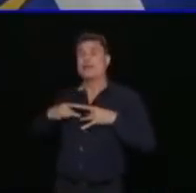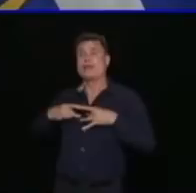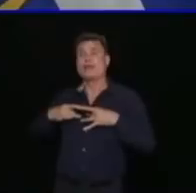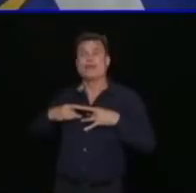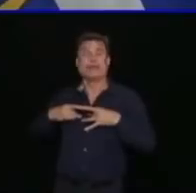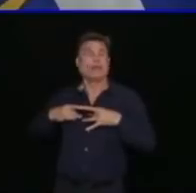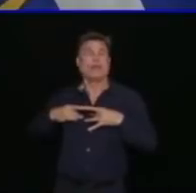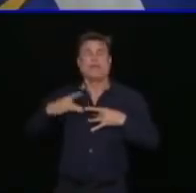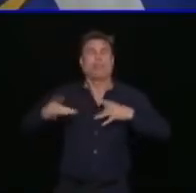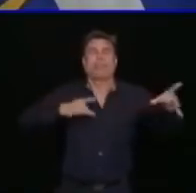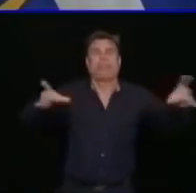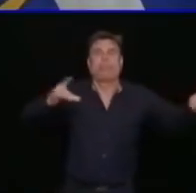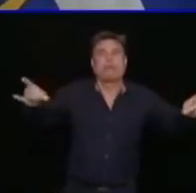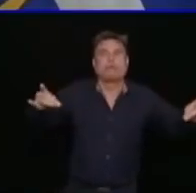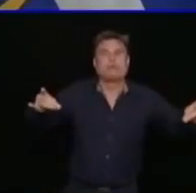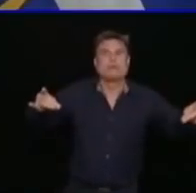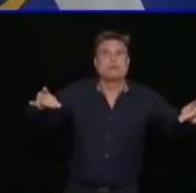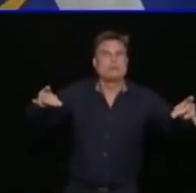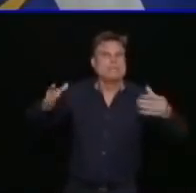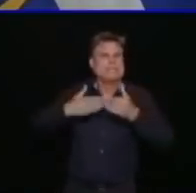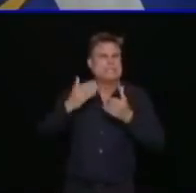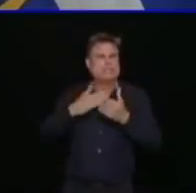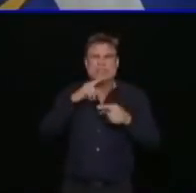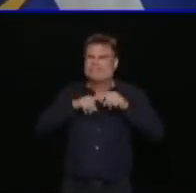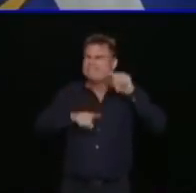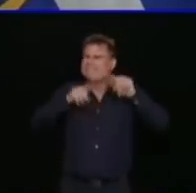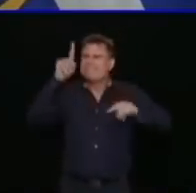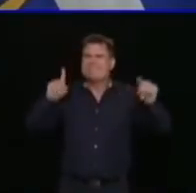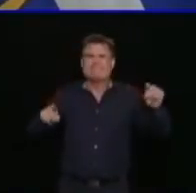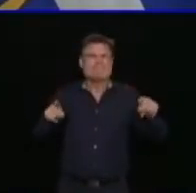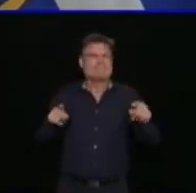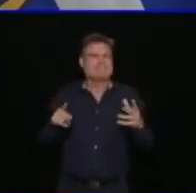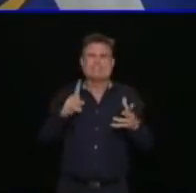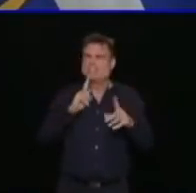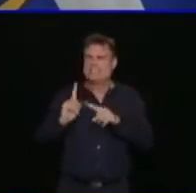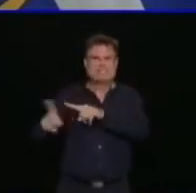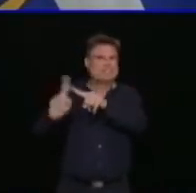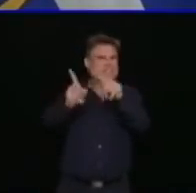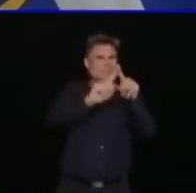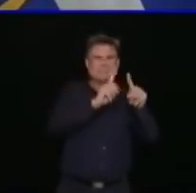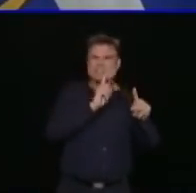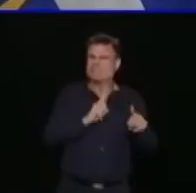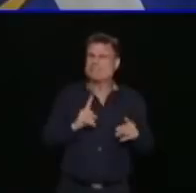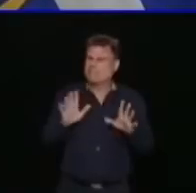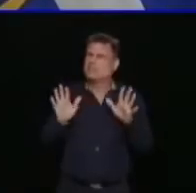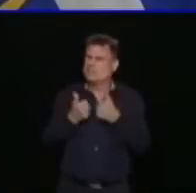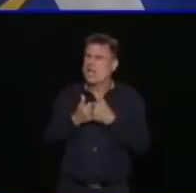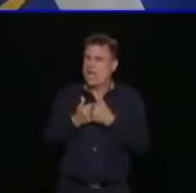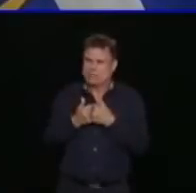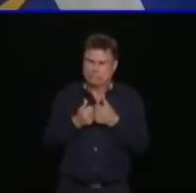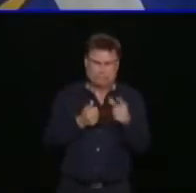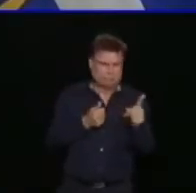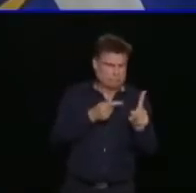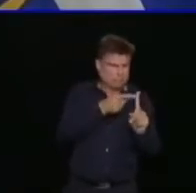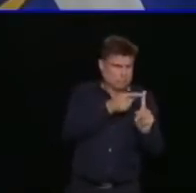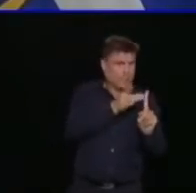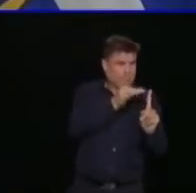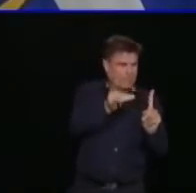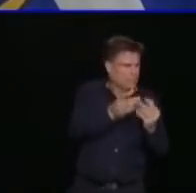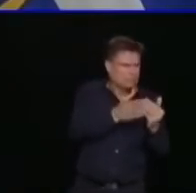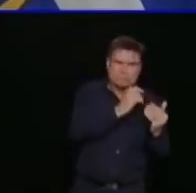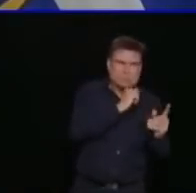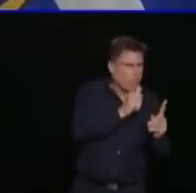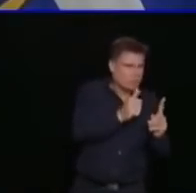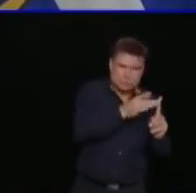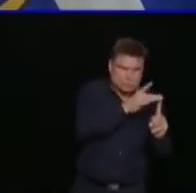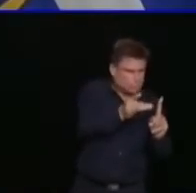events. And this is, we're at that really challenging time. But what we have seen with this, with the Kelowna